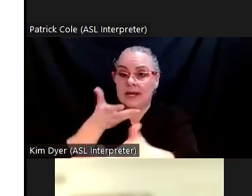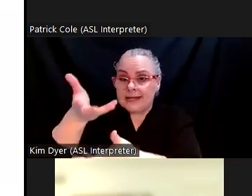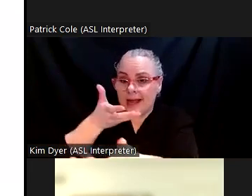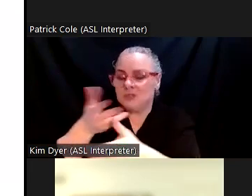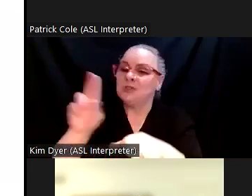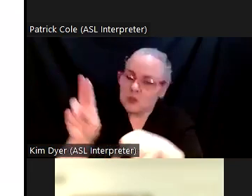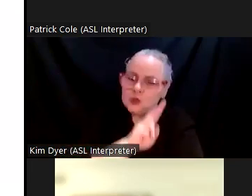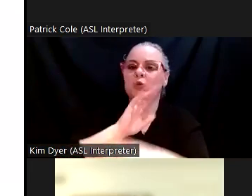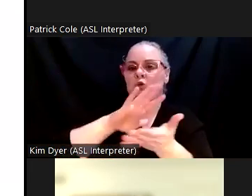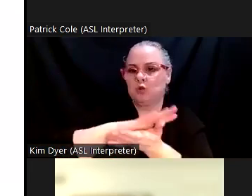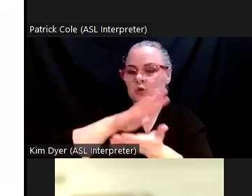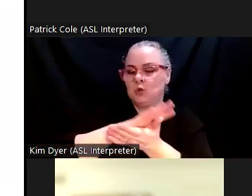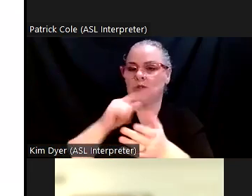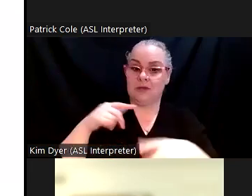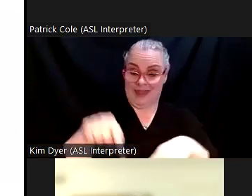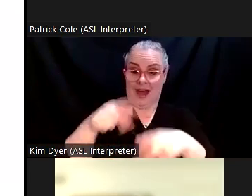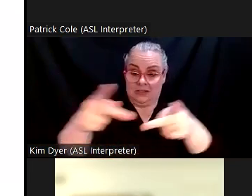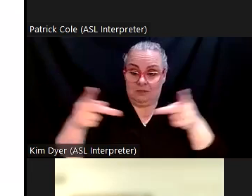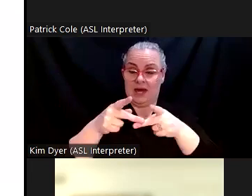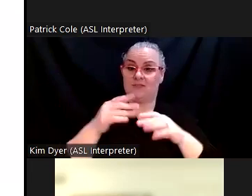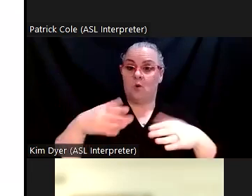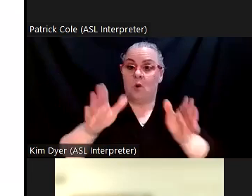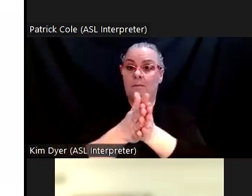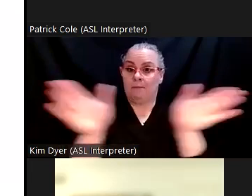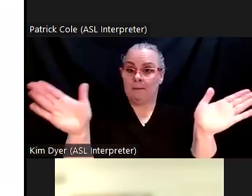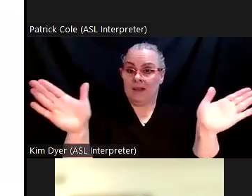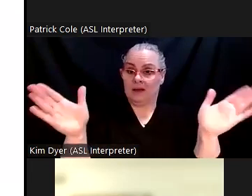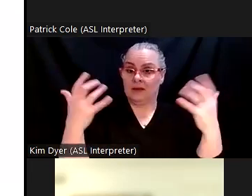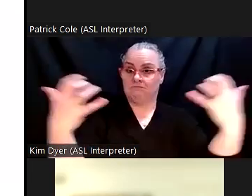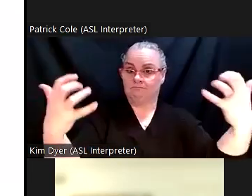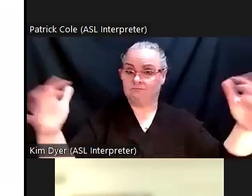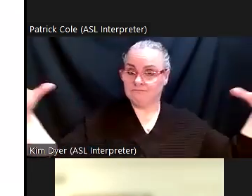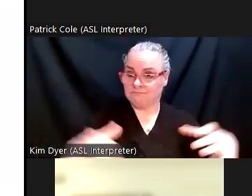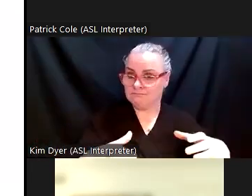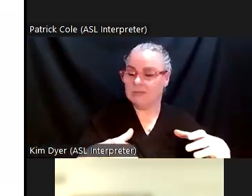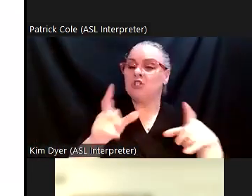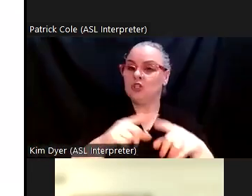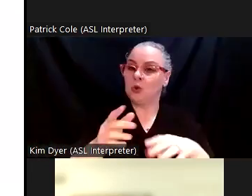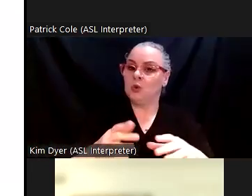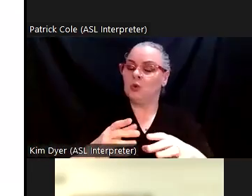schools as a place for public gathering and education to increase awareness